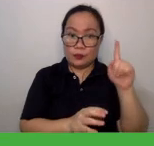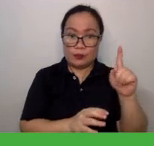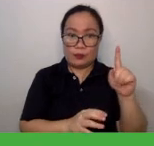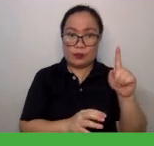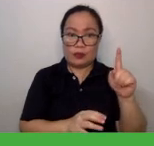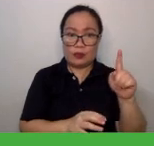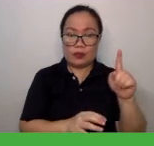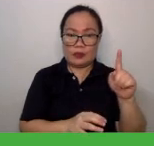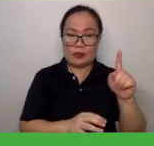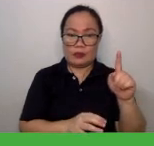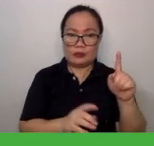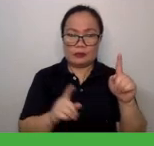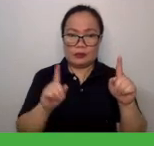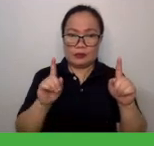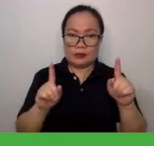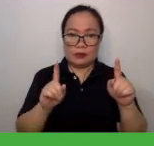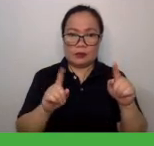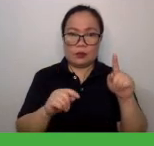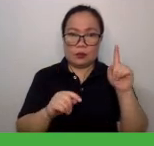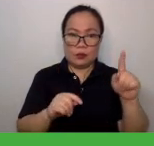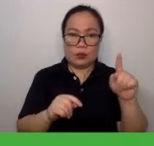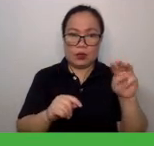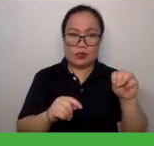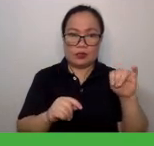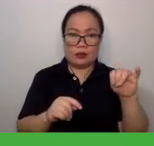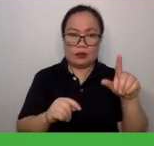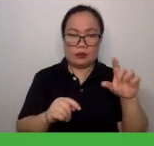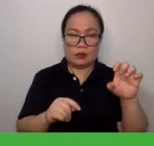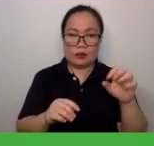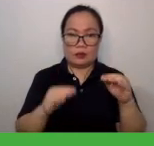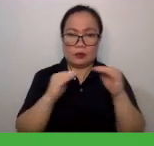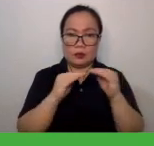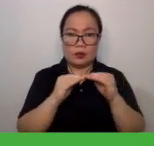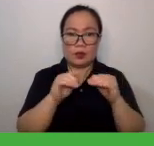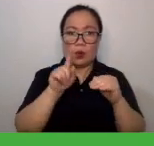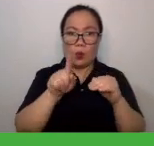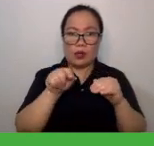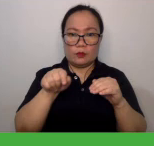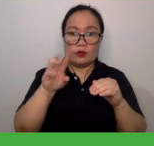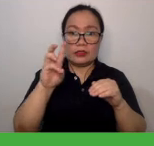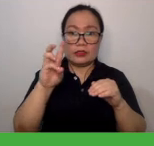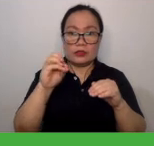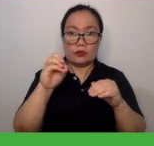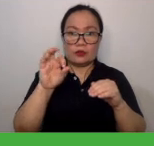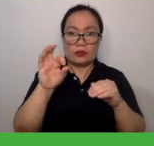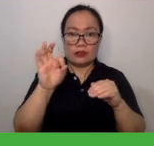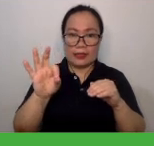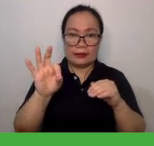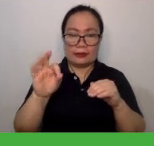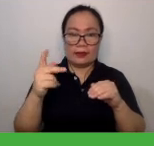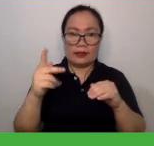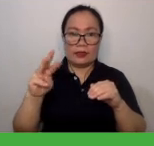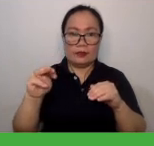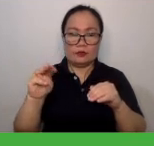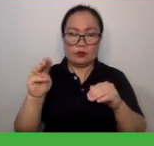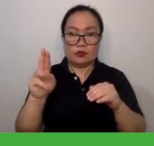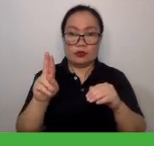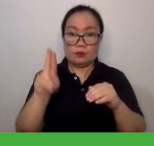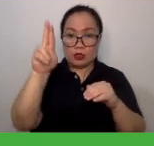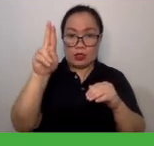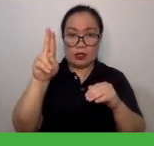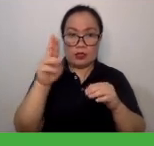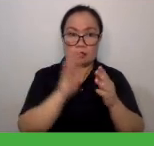1 mile, so ang 1 ilalagay mo dito, that is equivalent to 1.609 kilometer. So, yun ang ilalagay mo sa